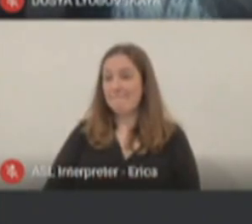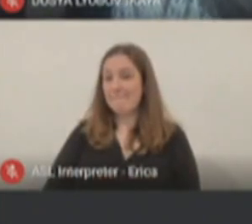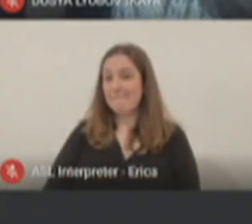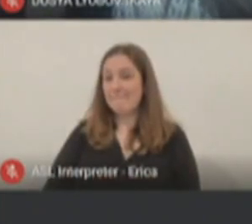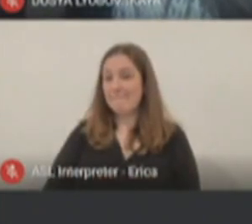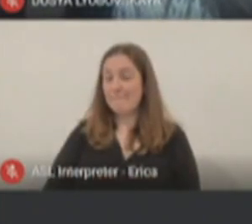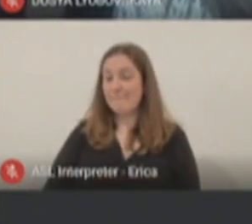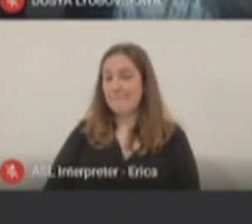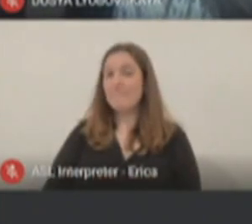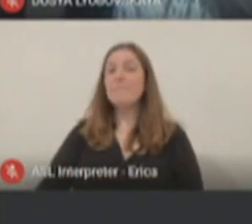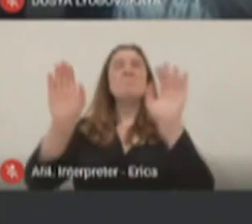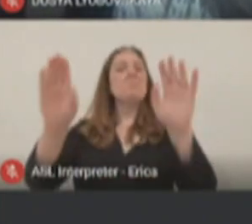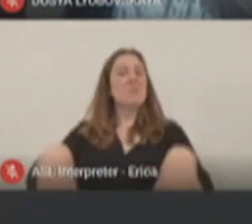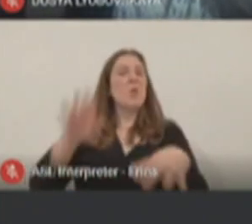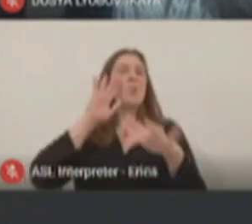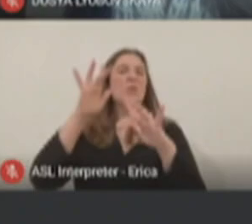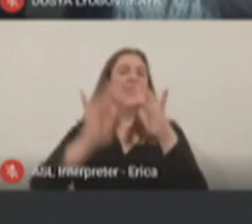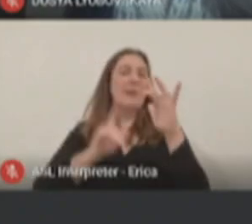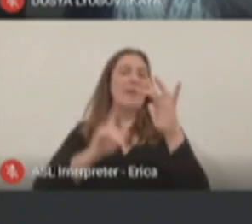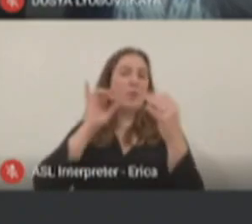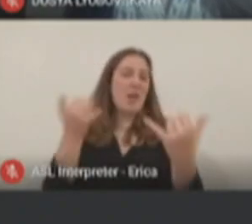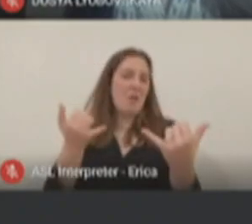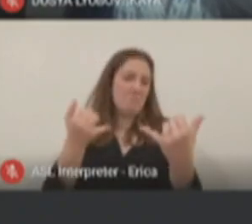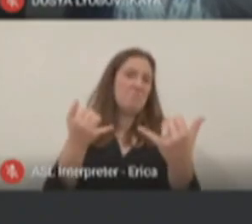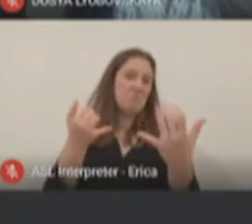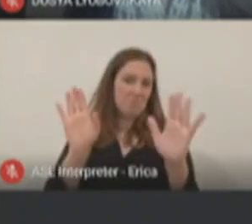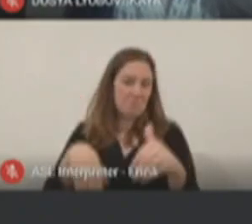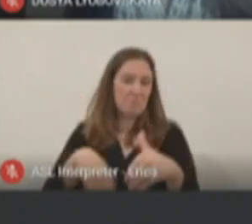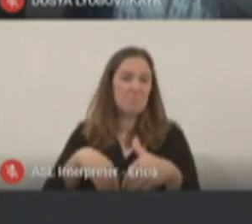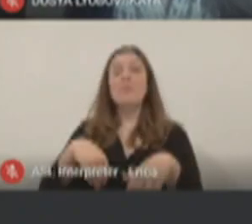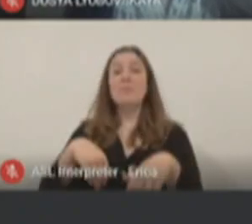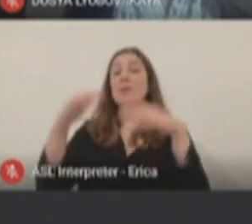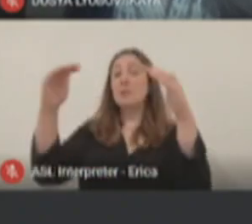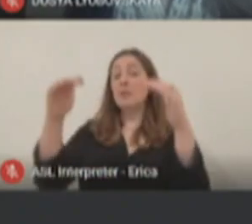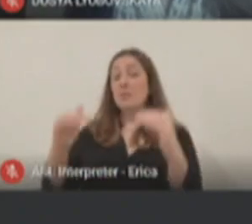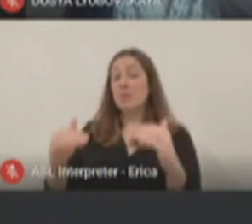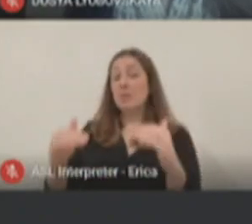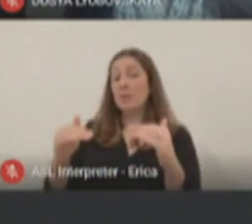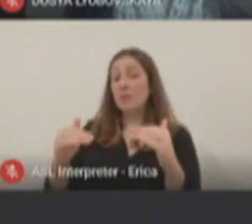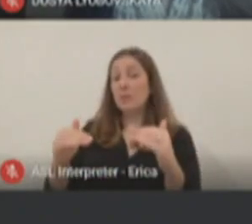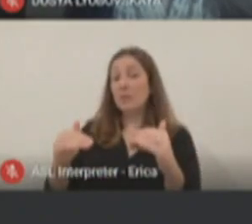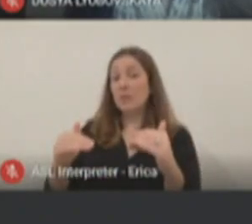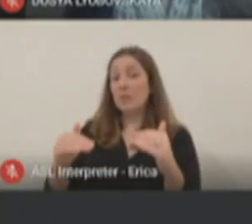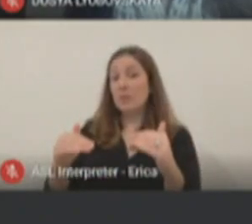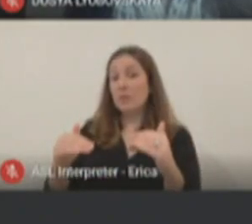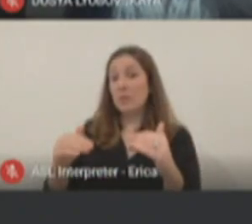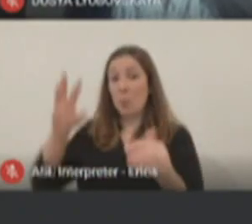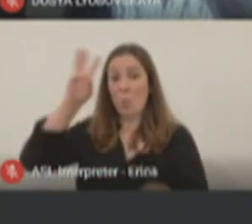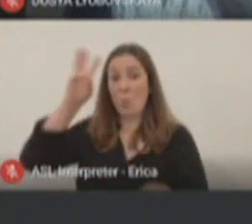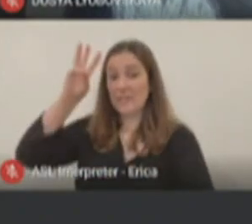Why don't we come back to Carl? Okay. Leslie.